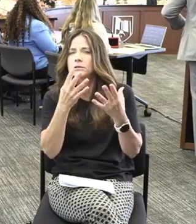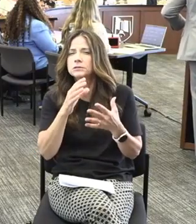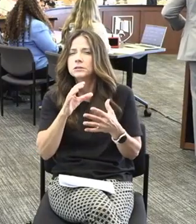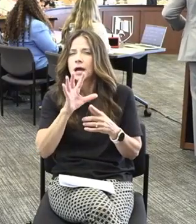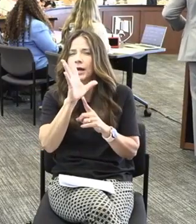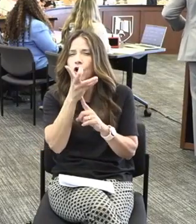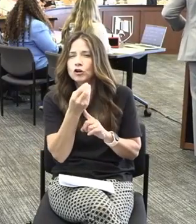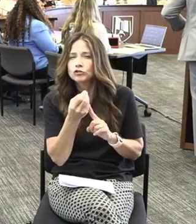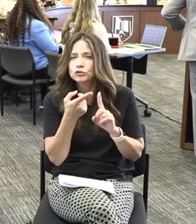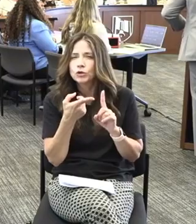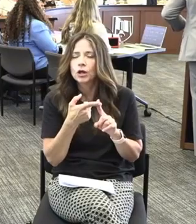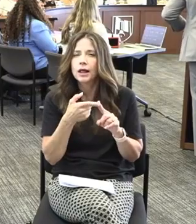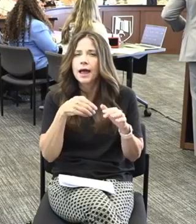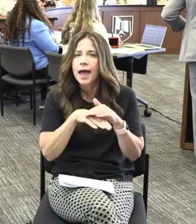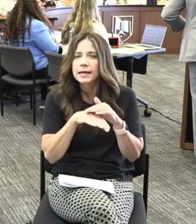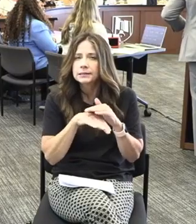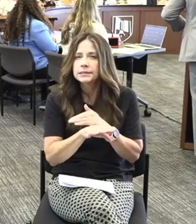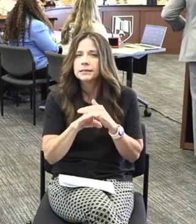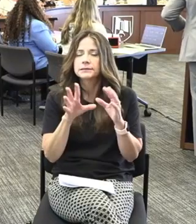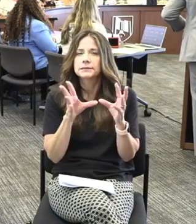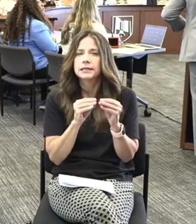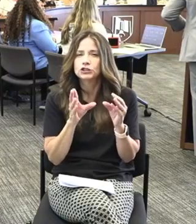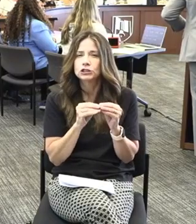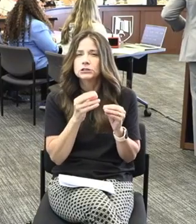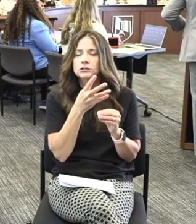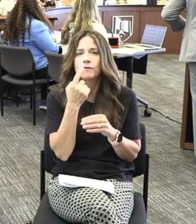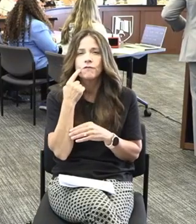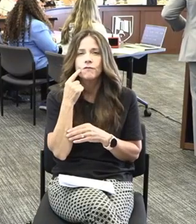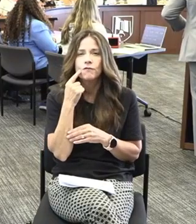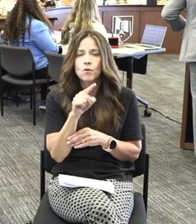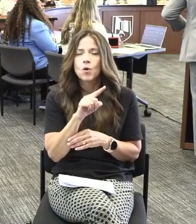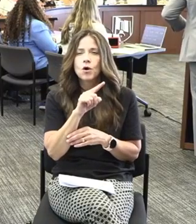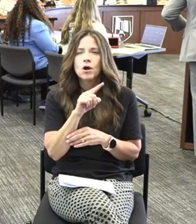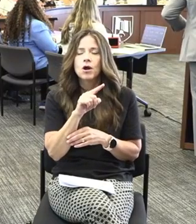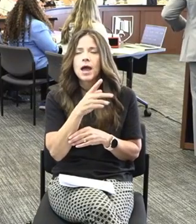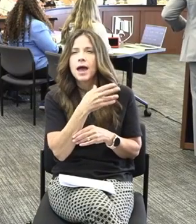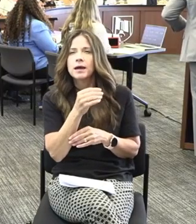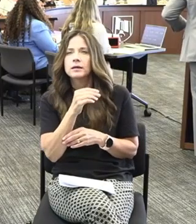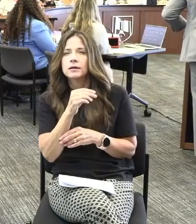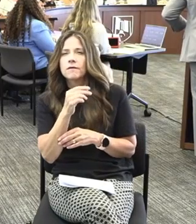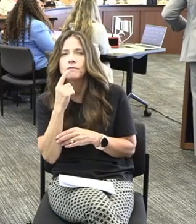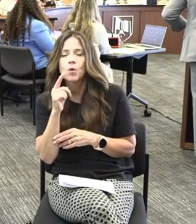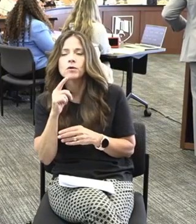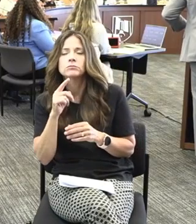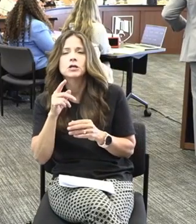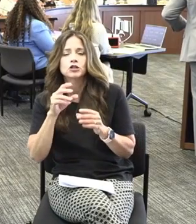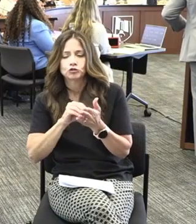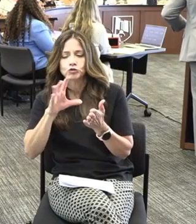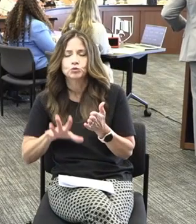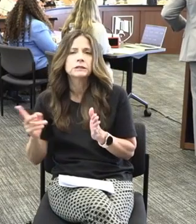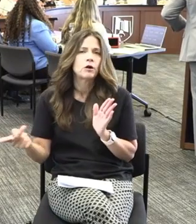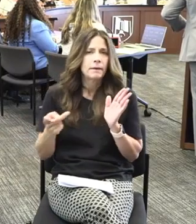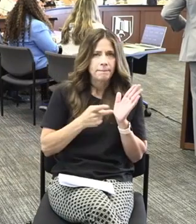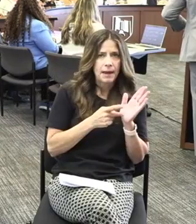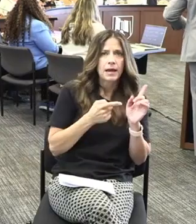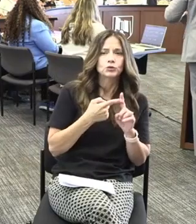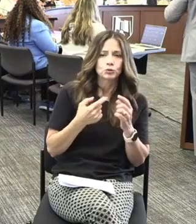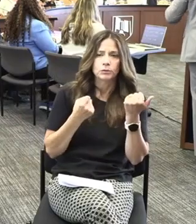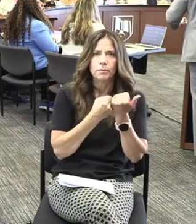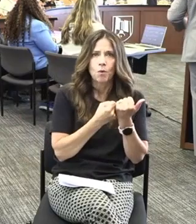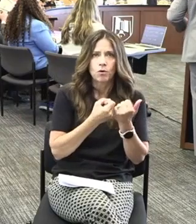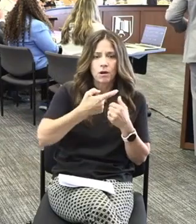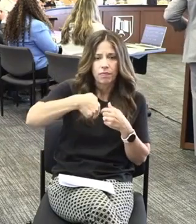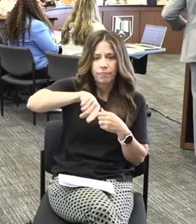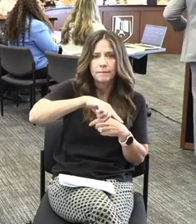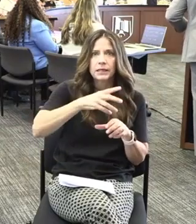will coordinate sessions for particularly for our returning students to support them, getting